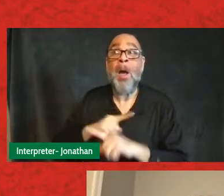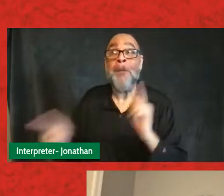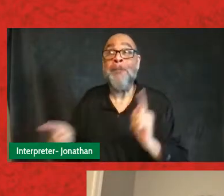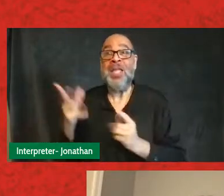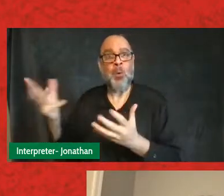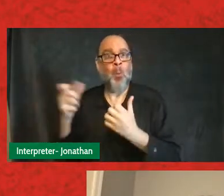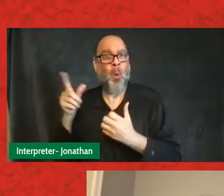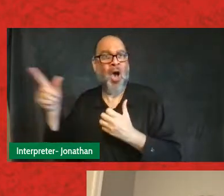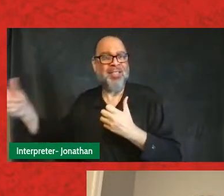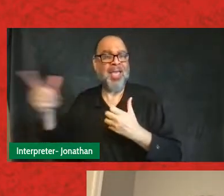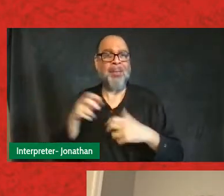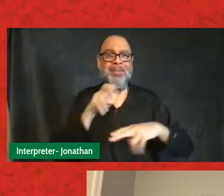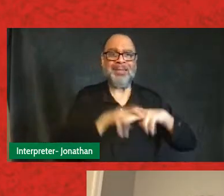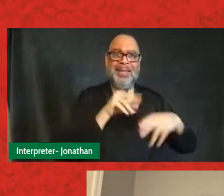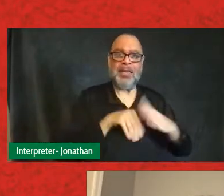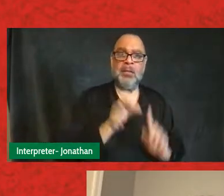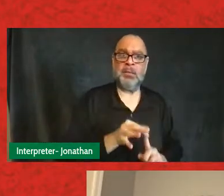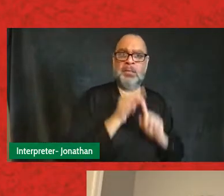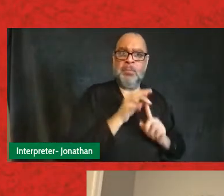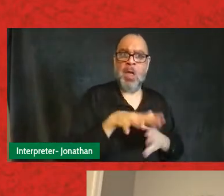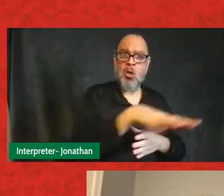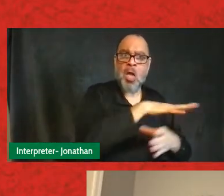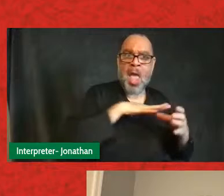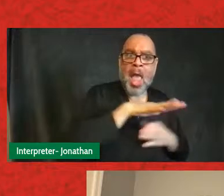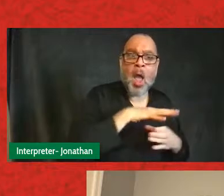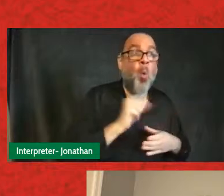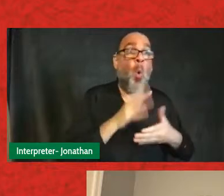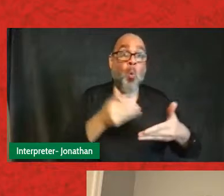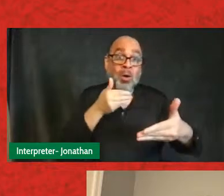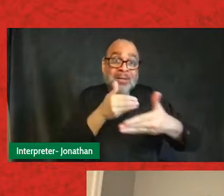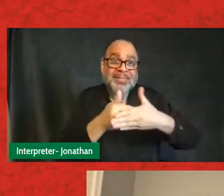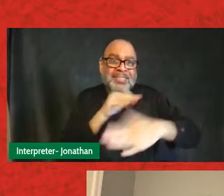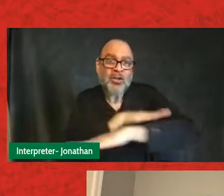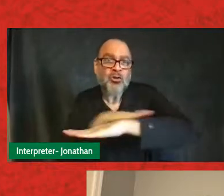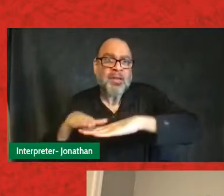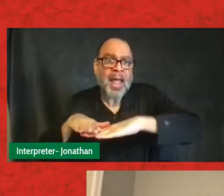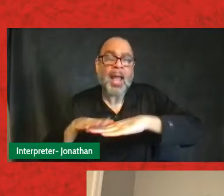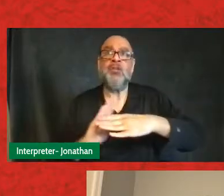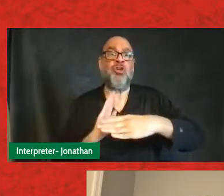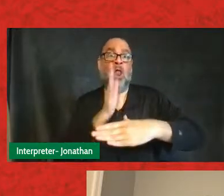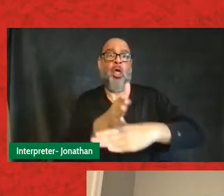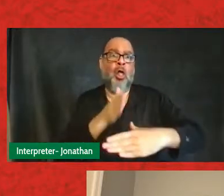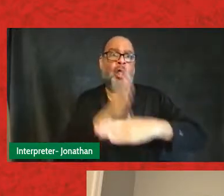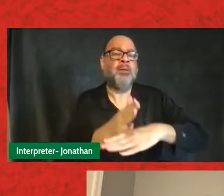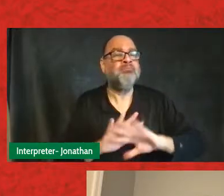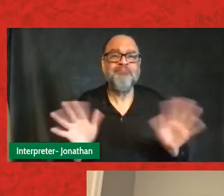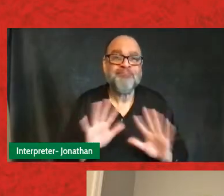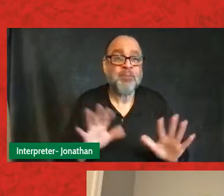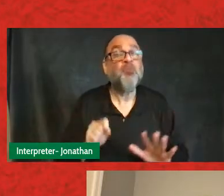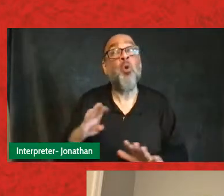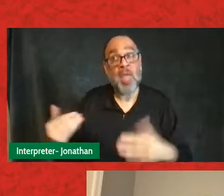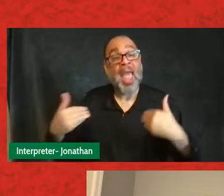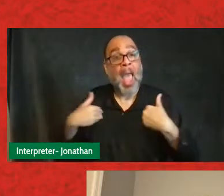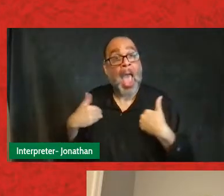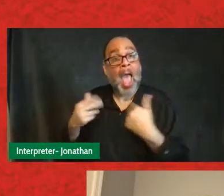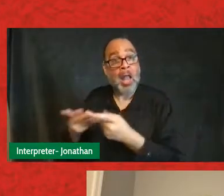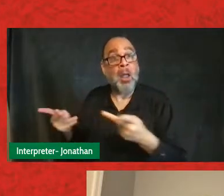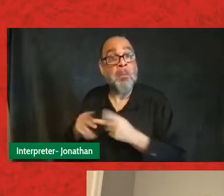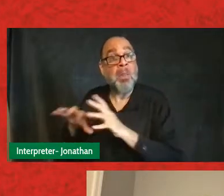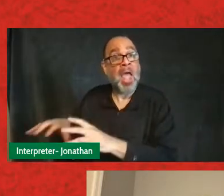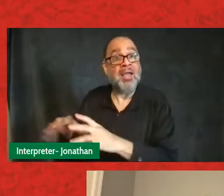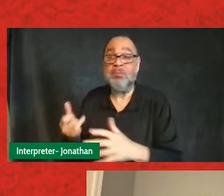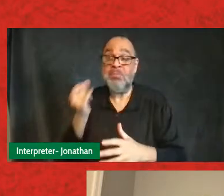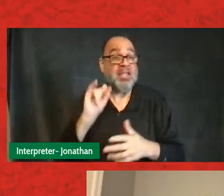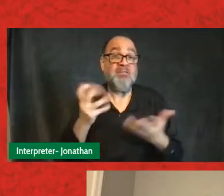his boxes. He doesn't want them sitting close to the stage. So he has a place for them. And if they didn't want to sit amongst other